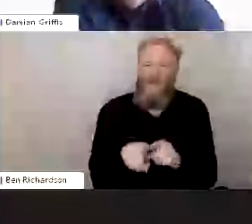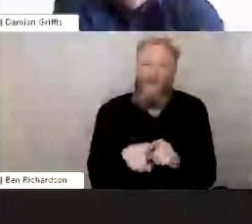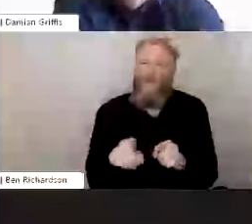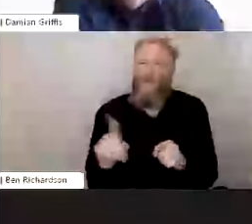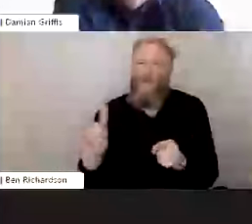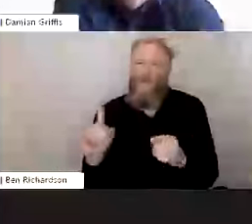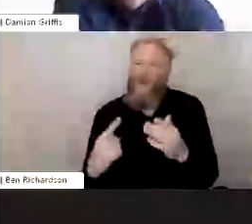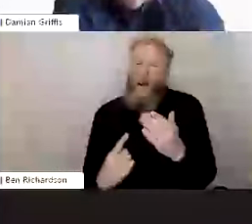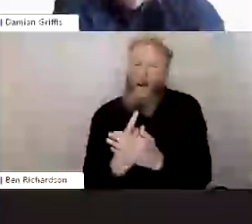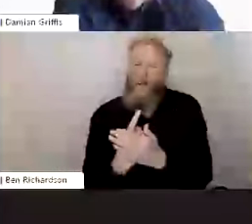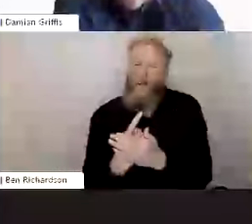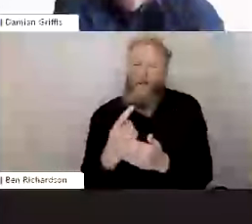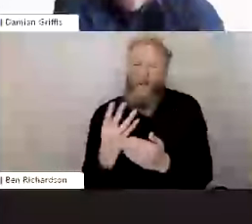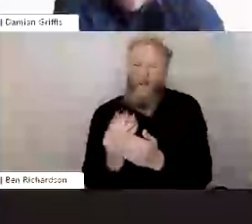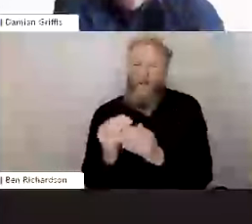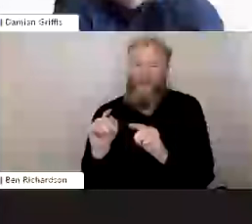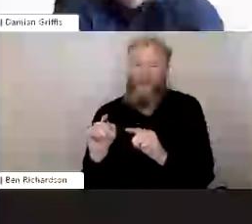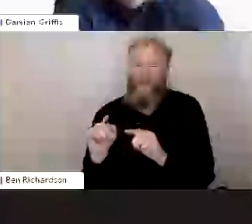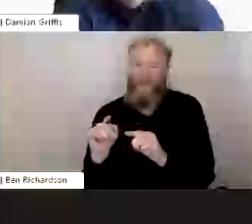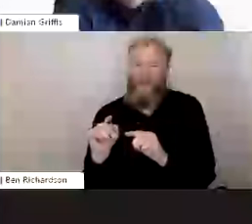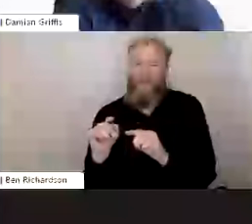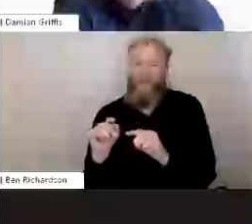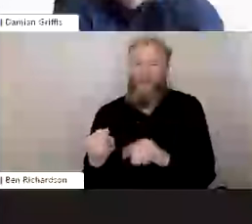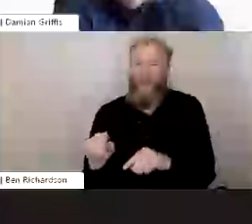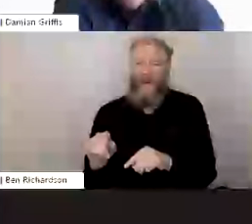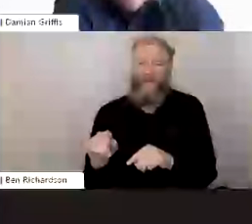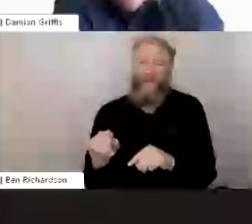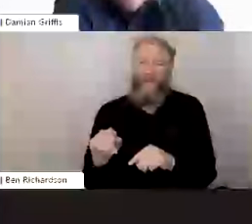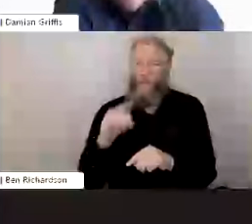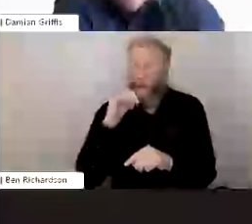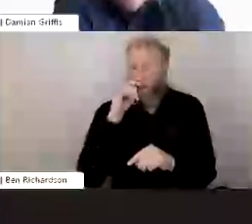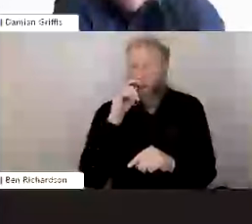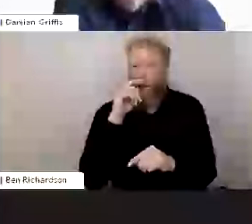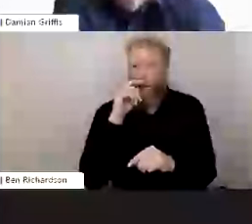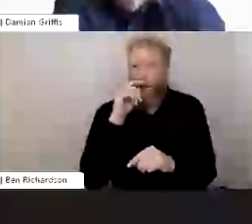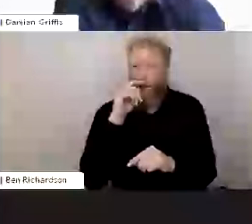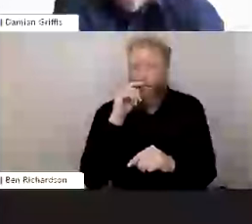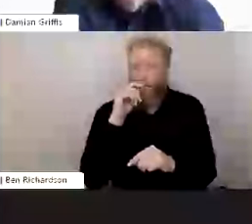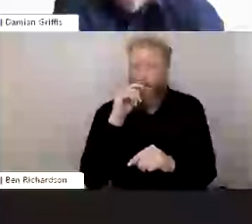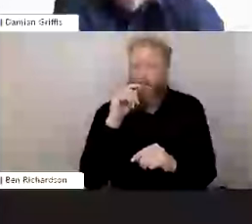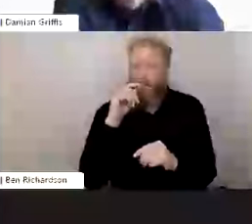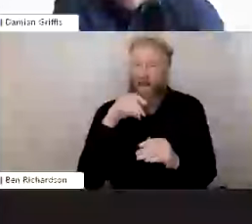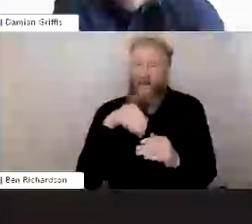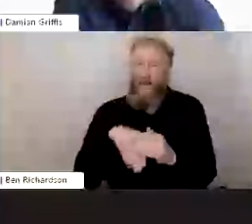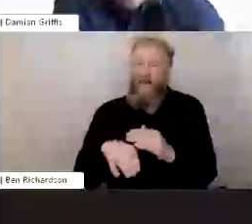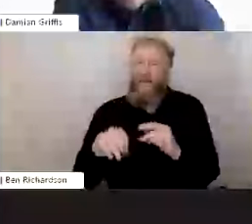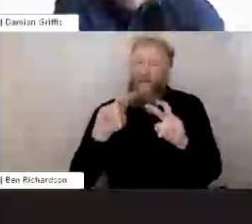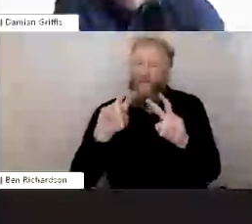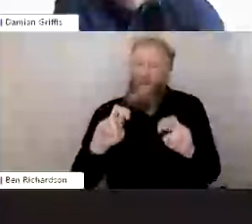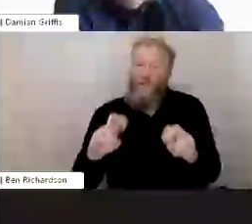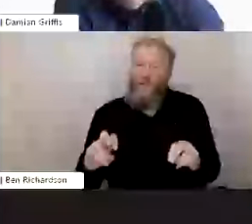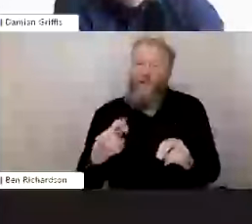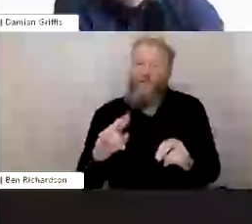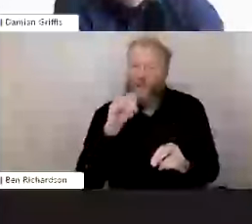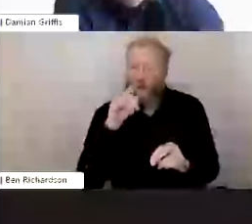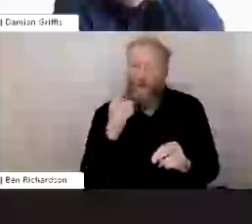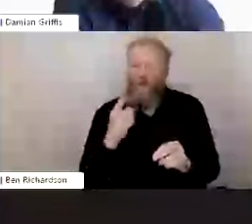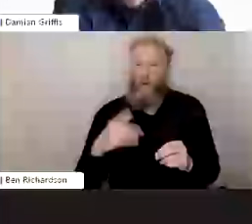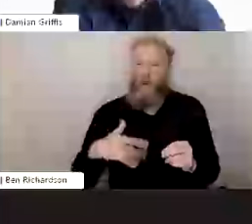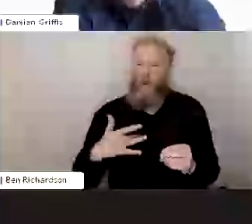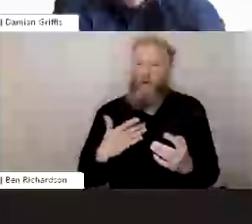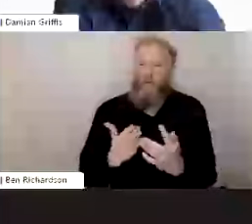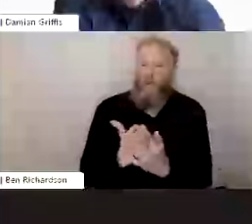happens with that is people can so in the research done on Holocaust survivors, they talk about